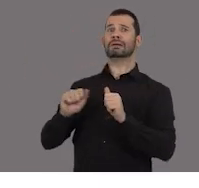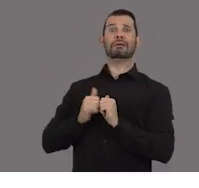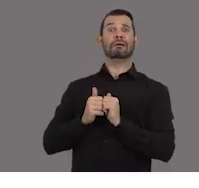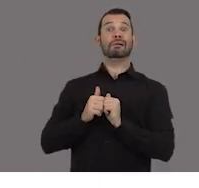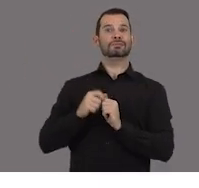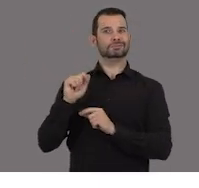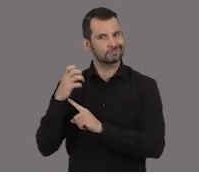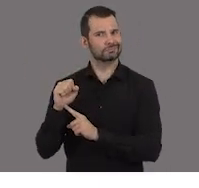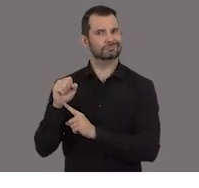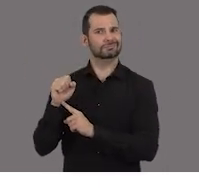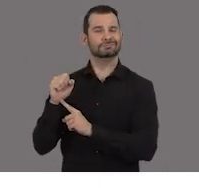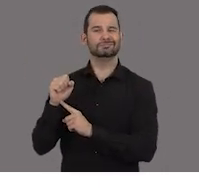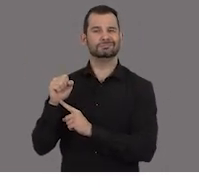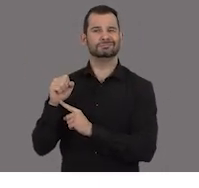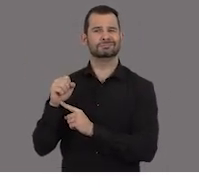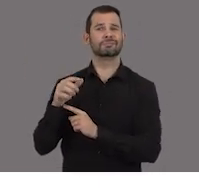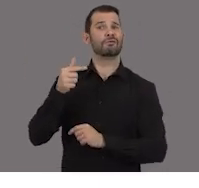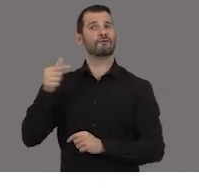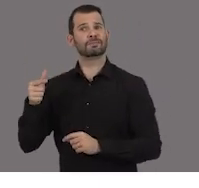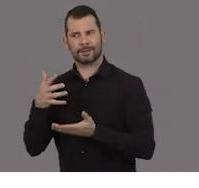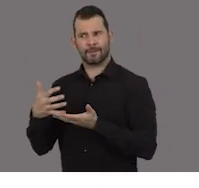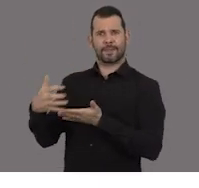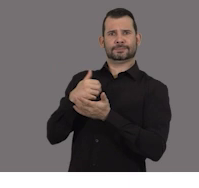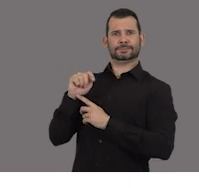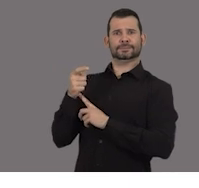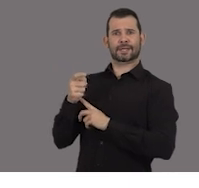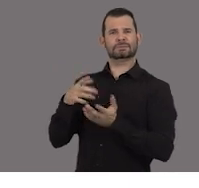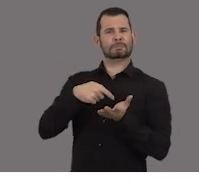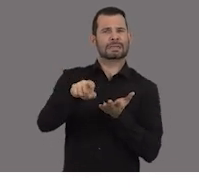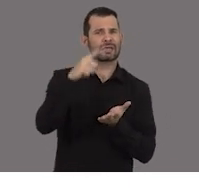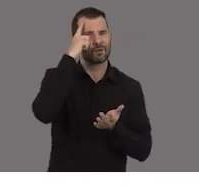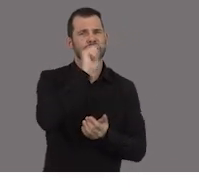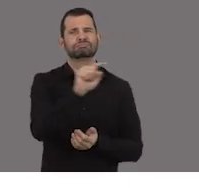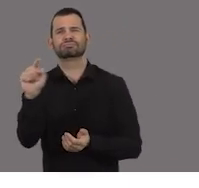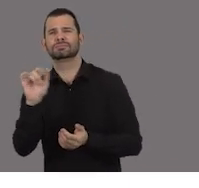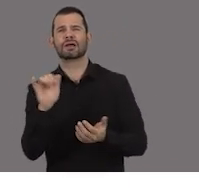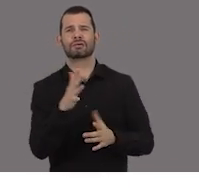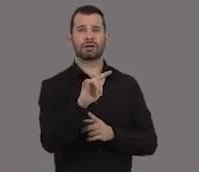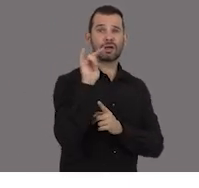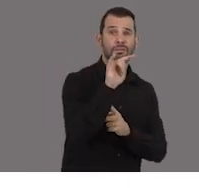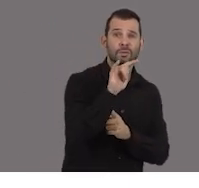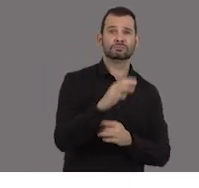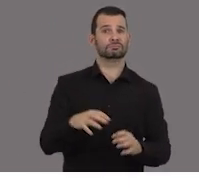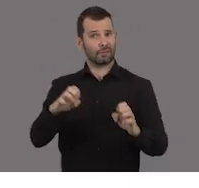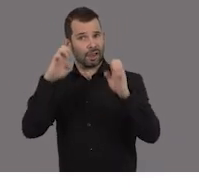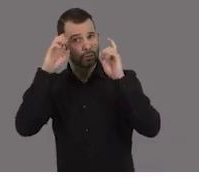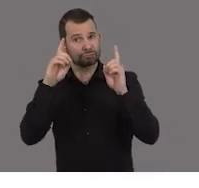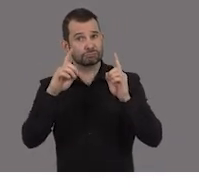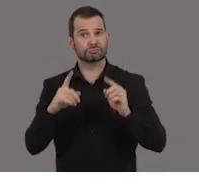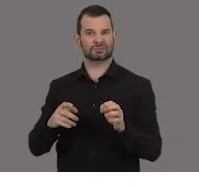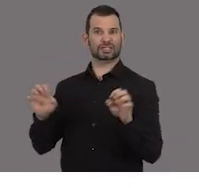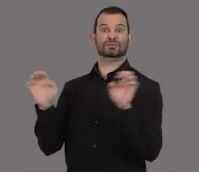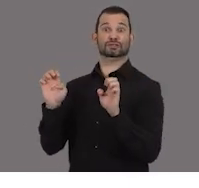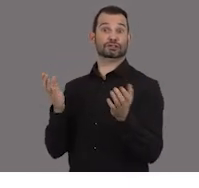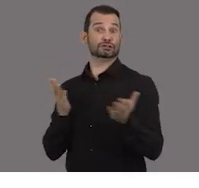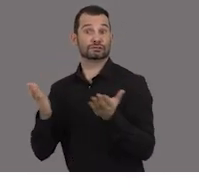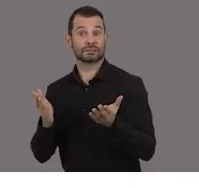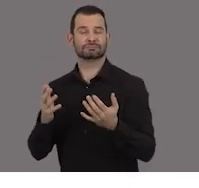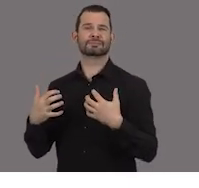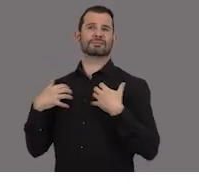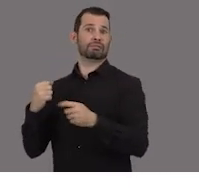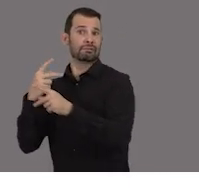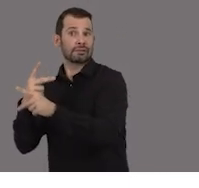benefits are made possible through taxes. The government collects tax to pay for things such as airports,